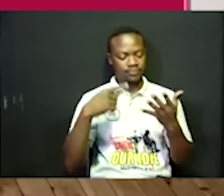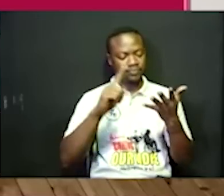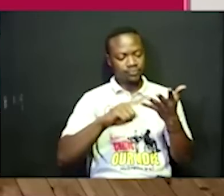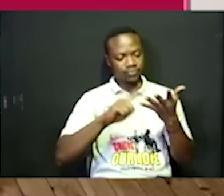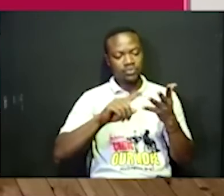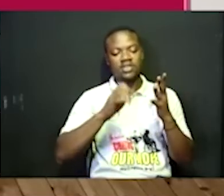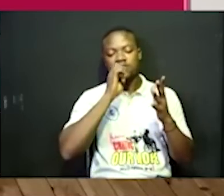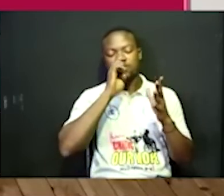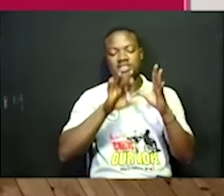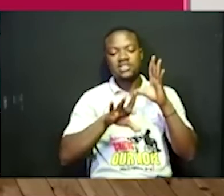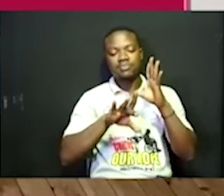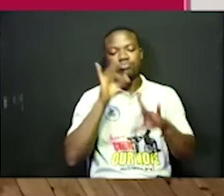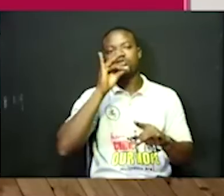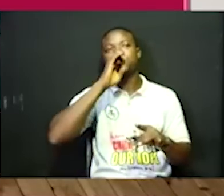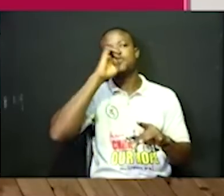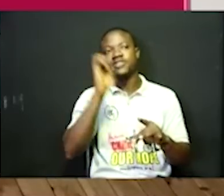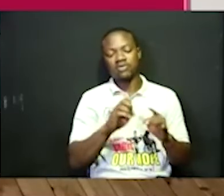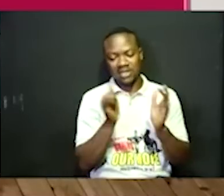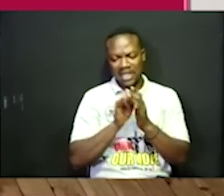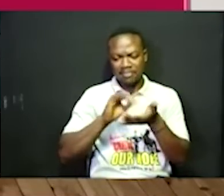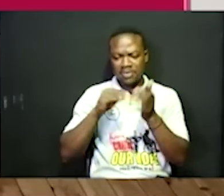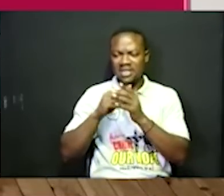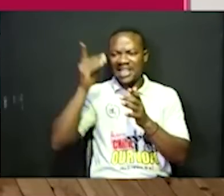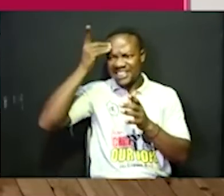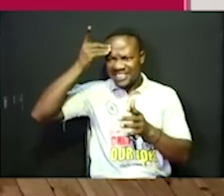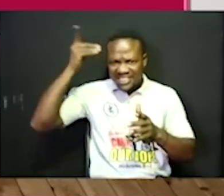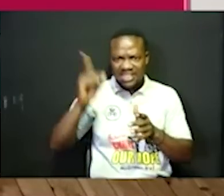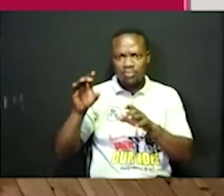The oppression of the demonic.